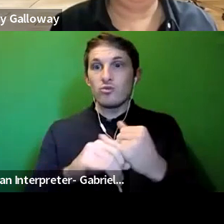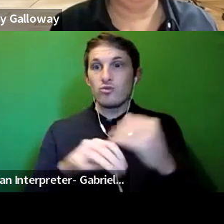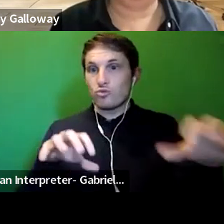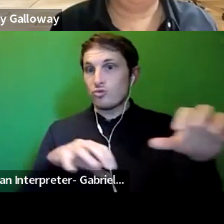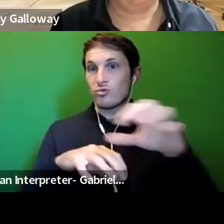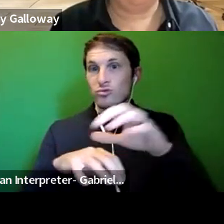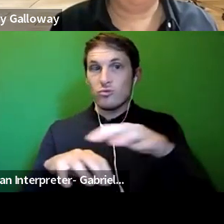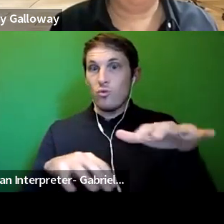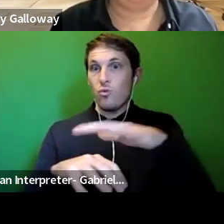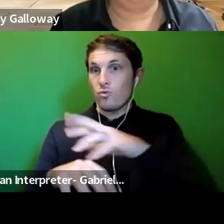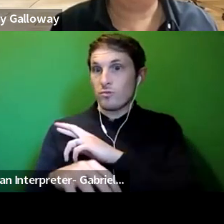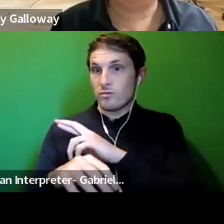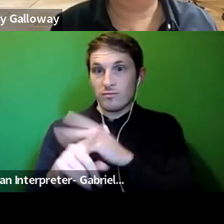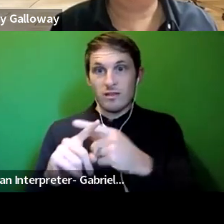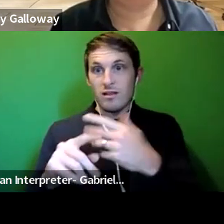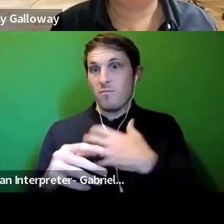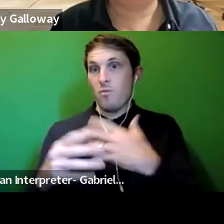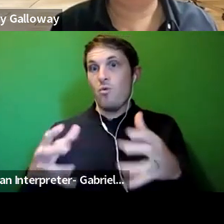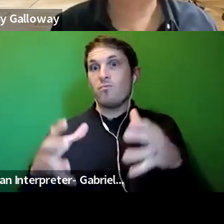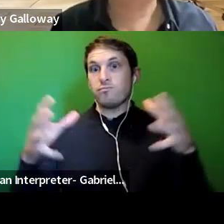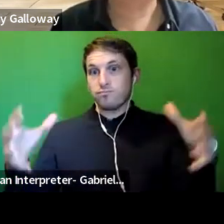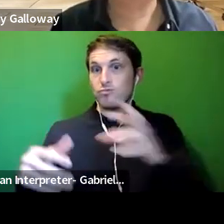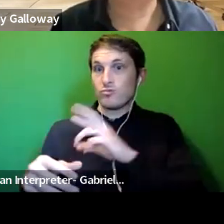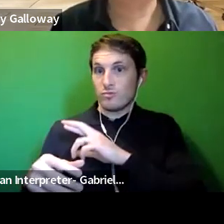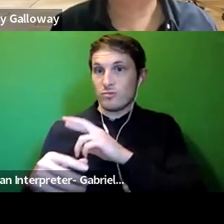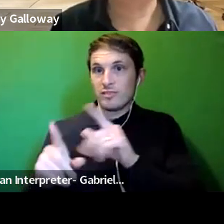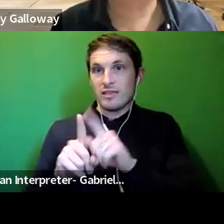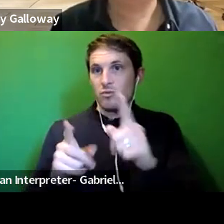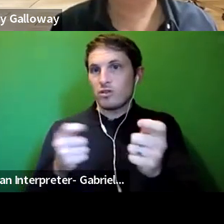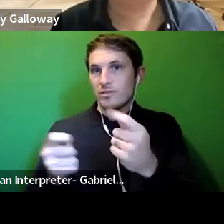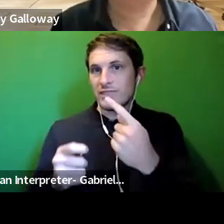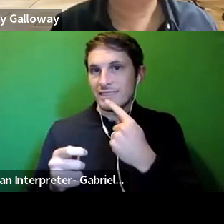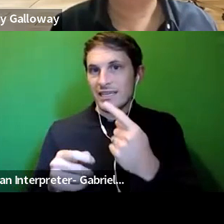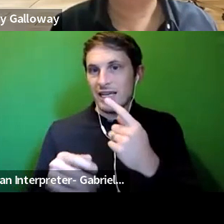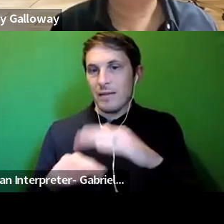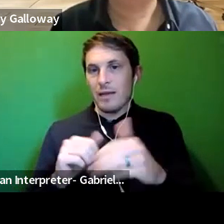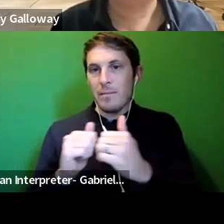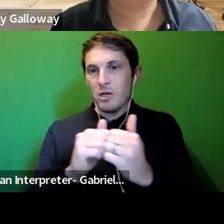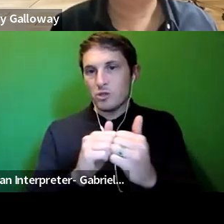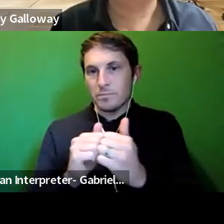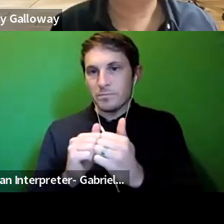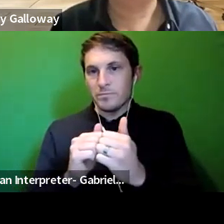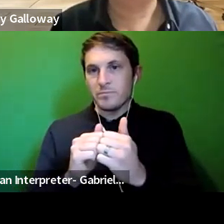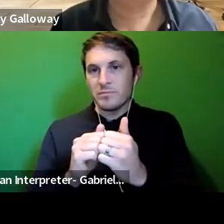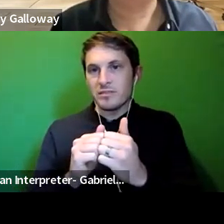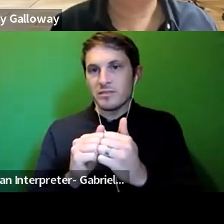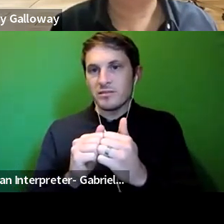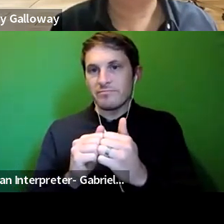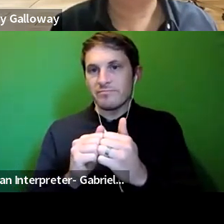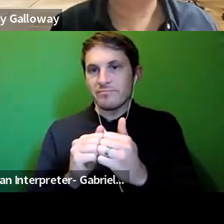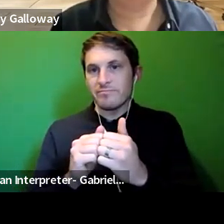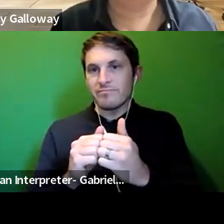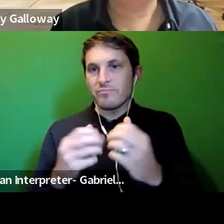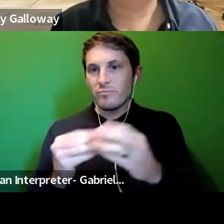sector, but it's more than that, because it's like you were saying, Chaminda, it's about partnerships with you know,